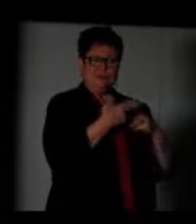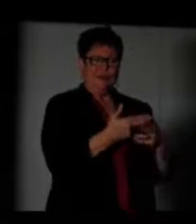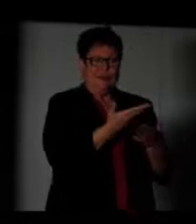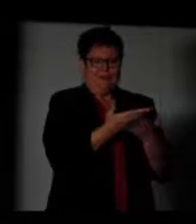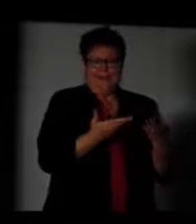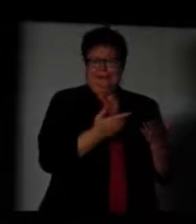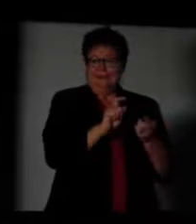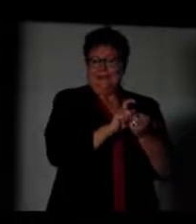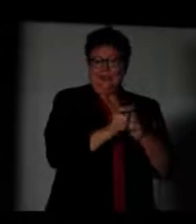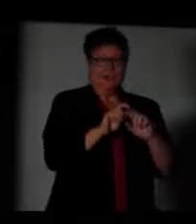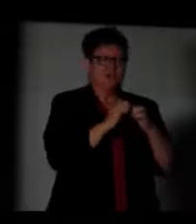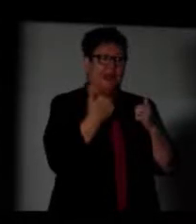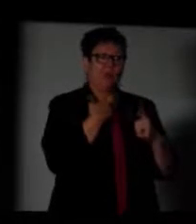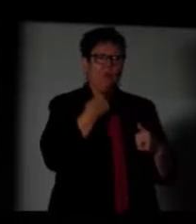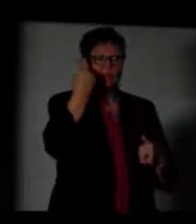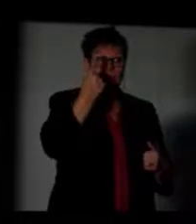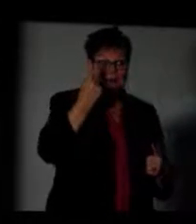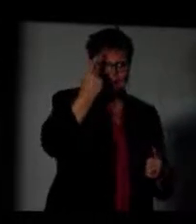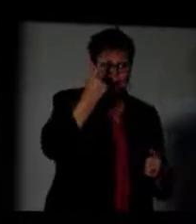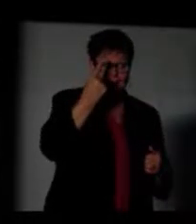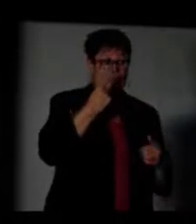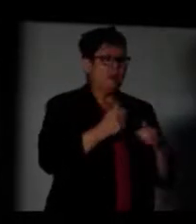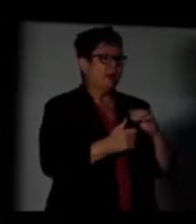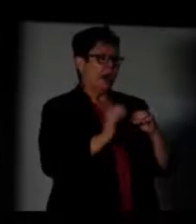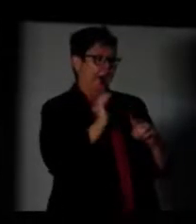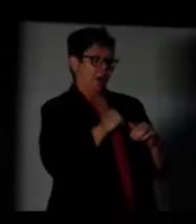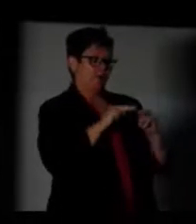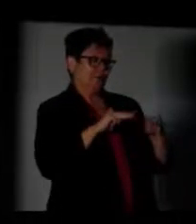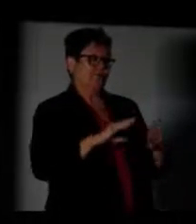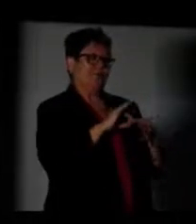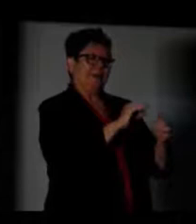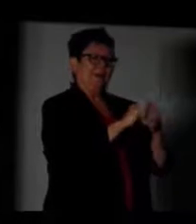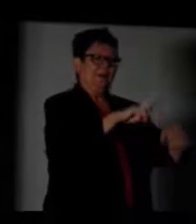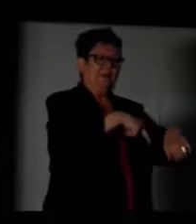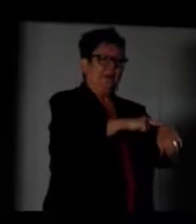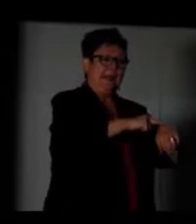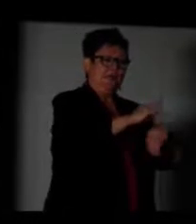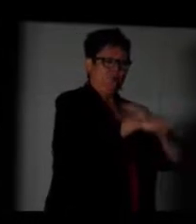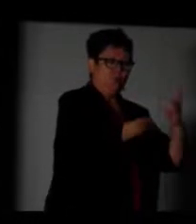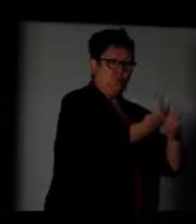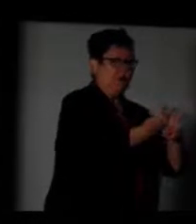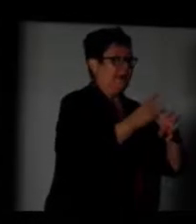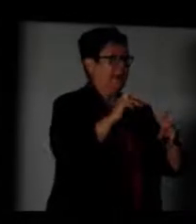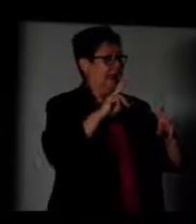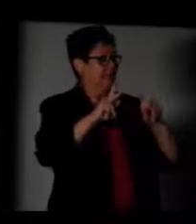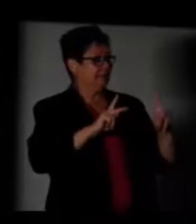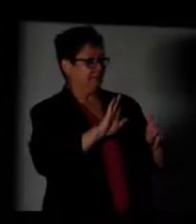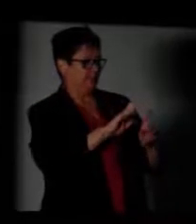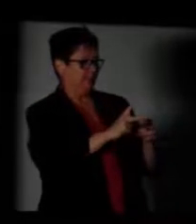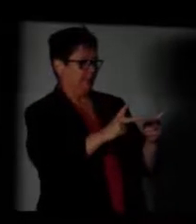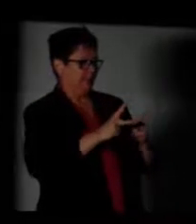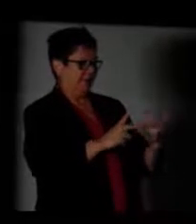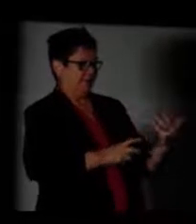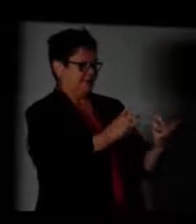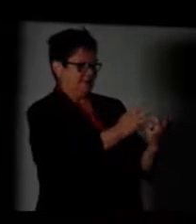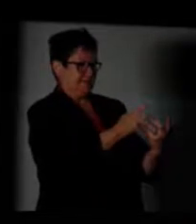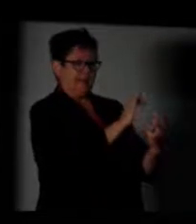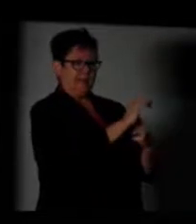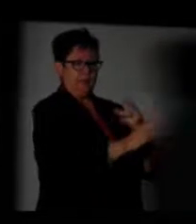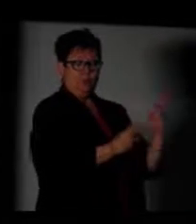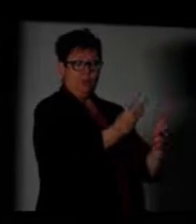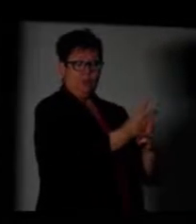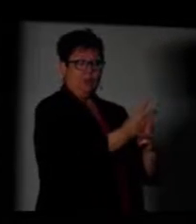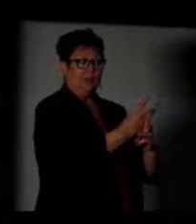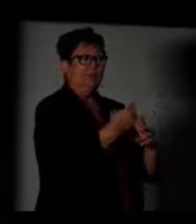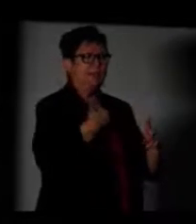case of our museum, it's largely about the natural world and humans' place in that natural world. But I'm conscious across our